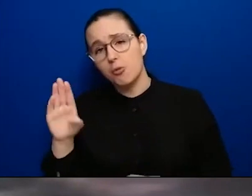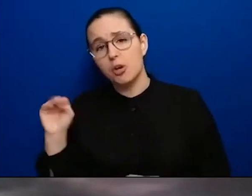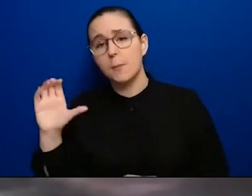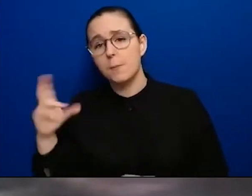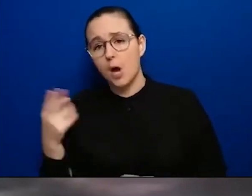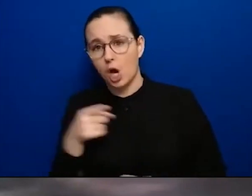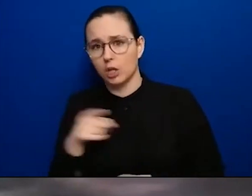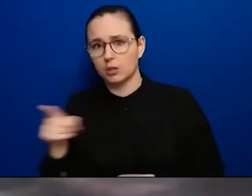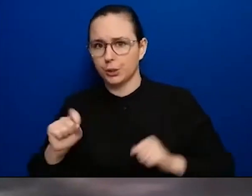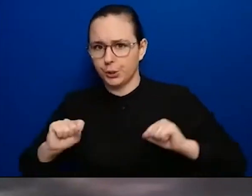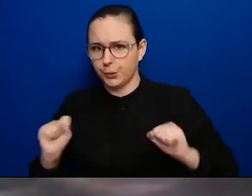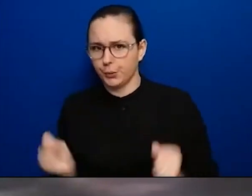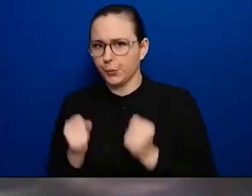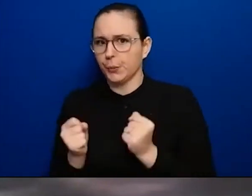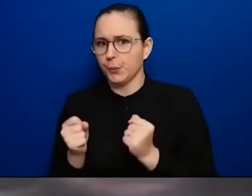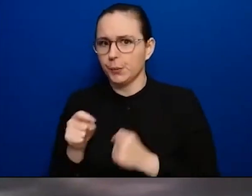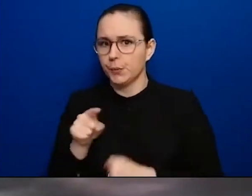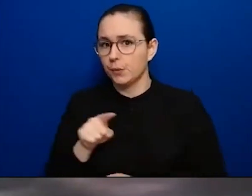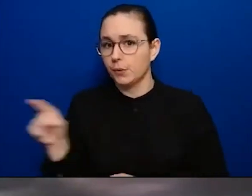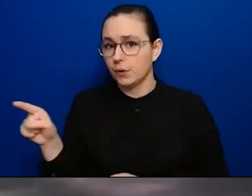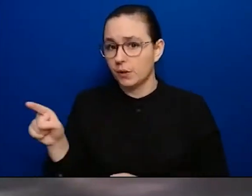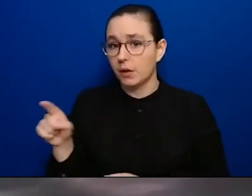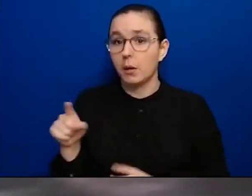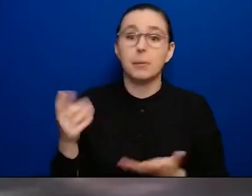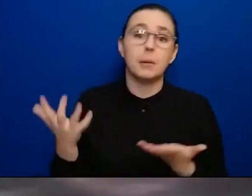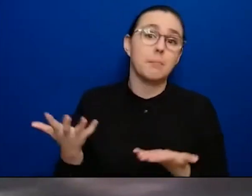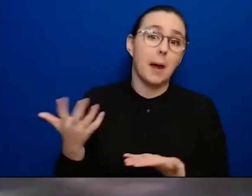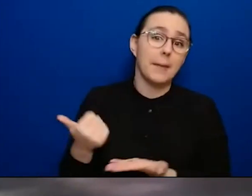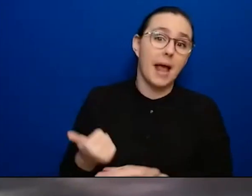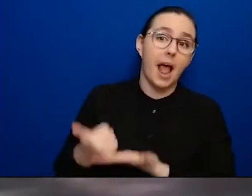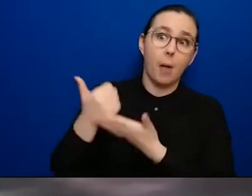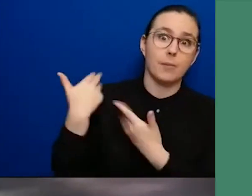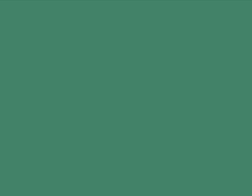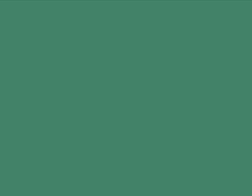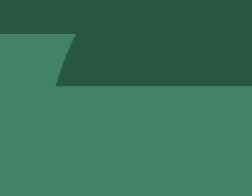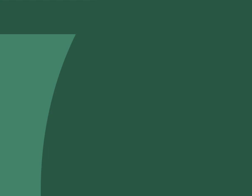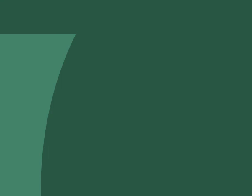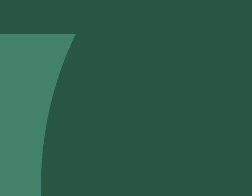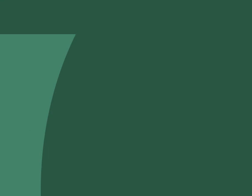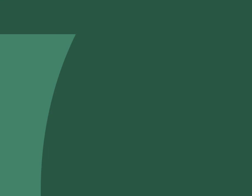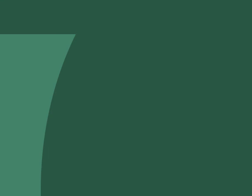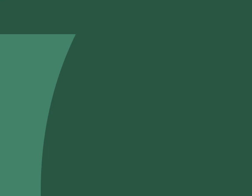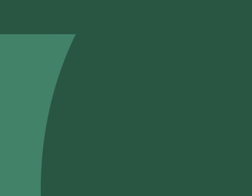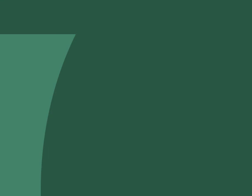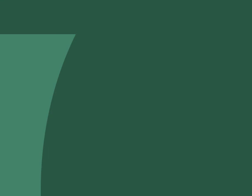a bolstered snowpack down to lower or mid elevations.